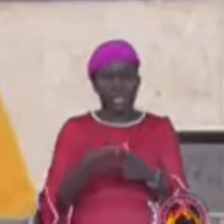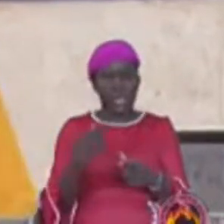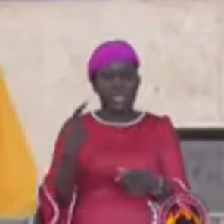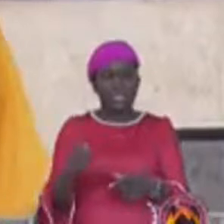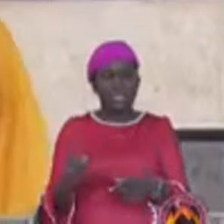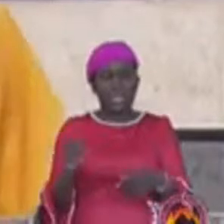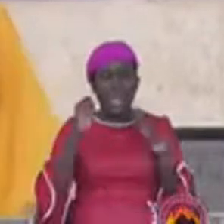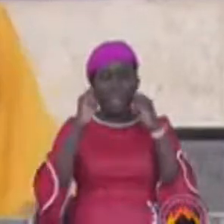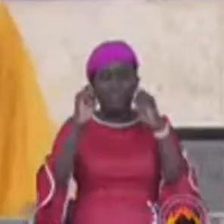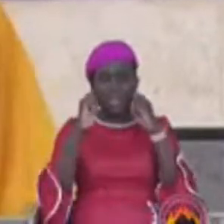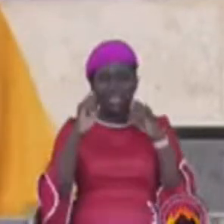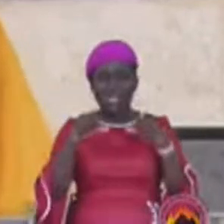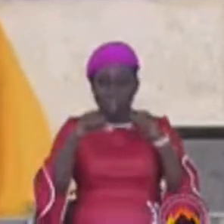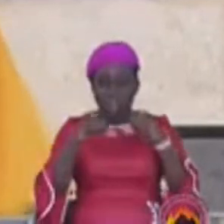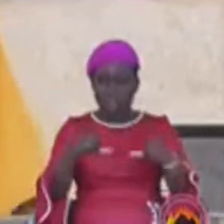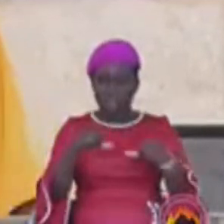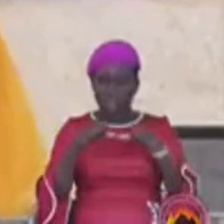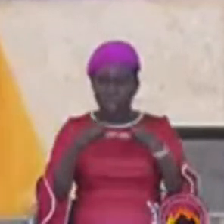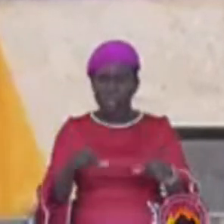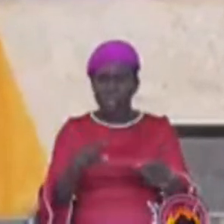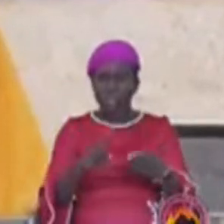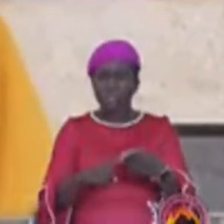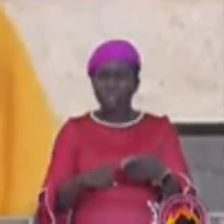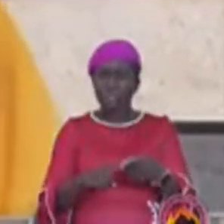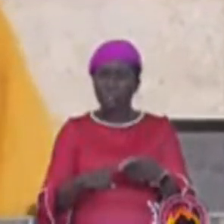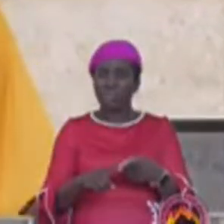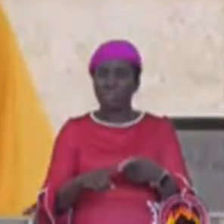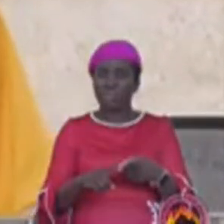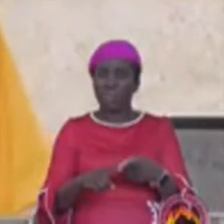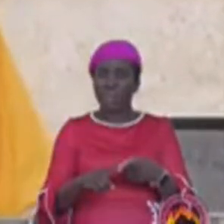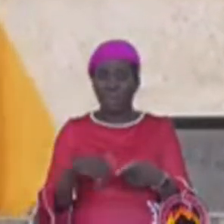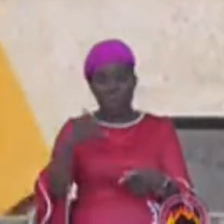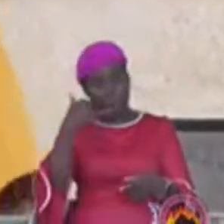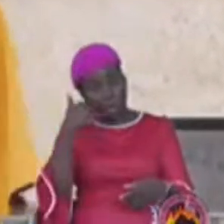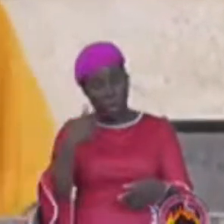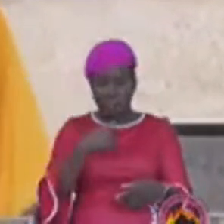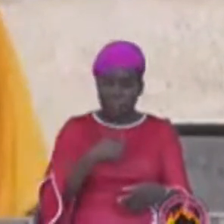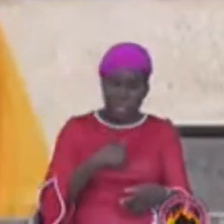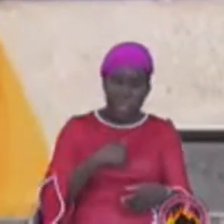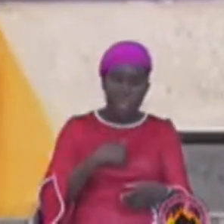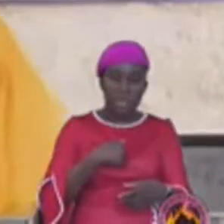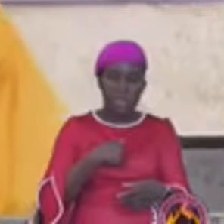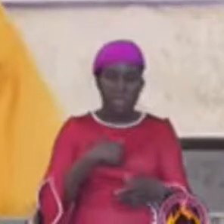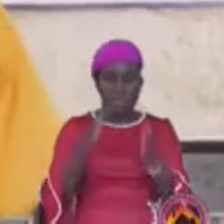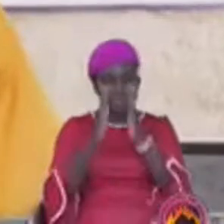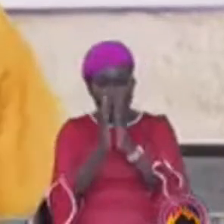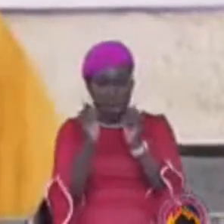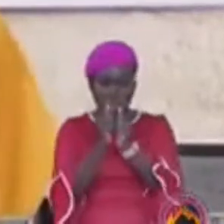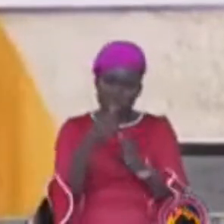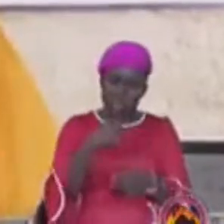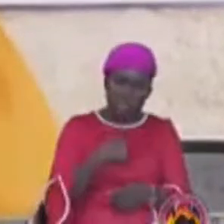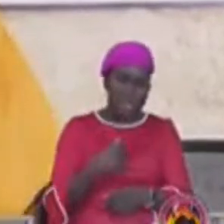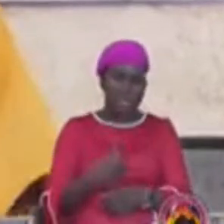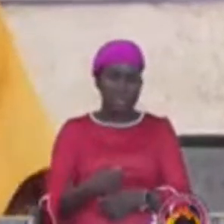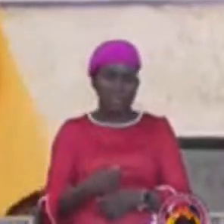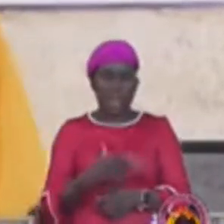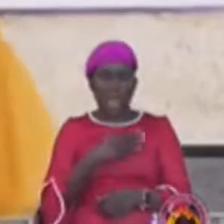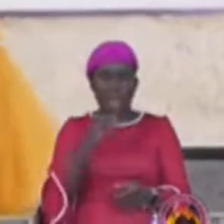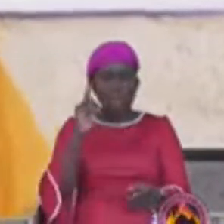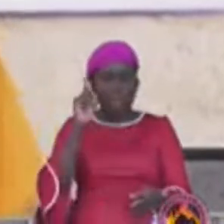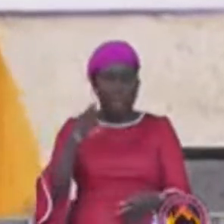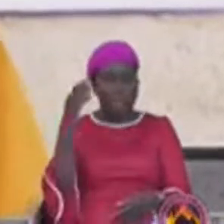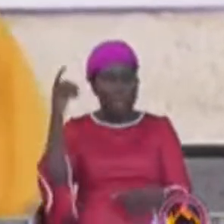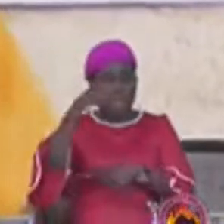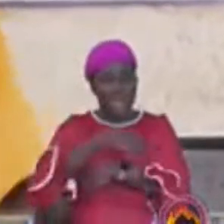pe mo bu lo ja mo bu lo fa wahala mo bu lo si okan ko pe na le ma ta yan kan le ma ti awon boys kan